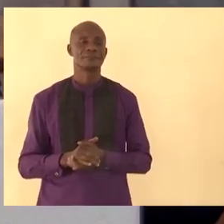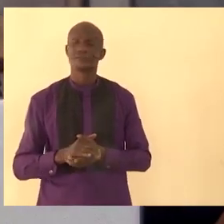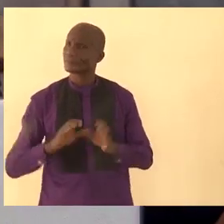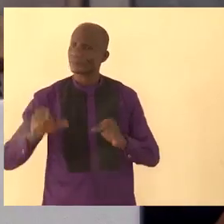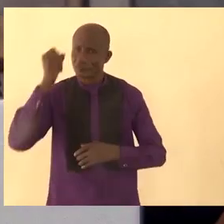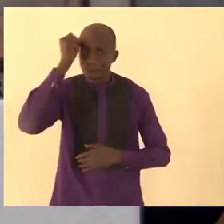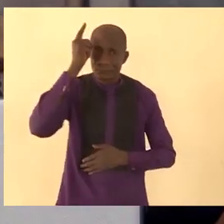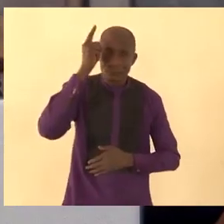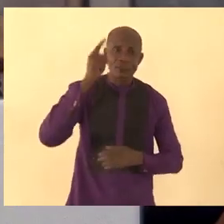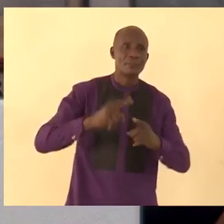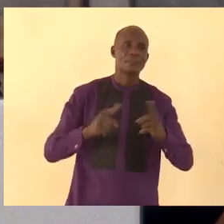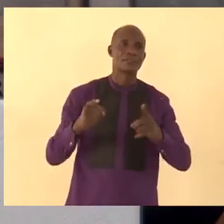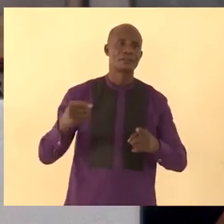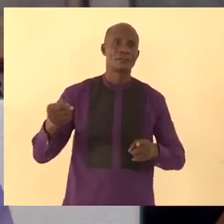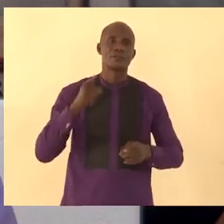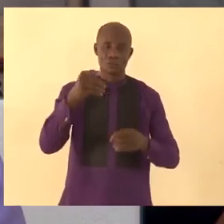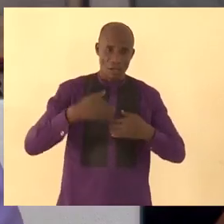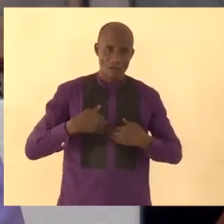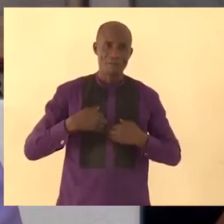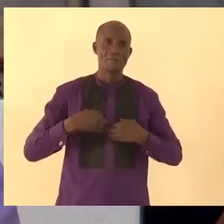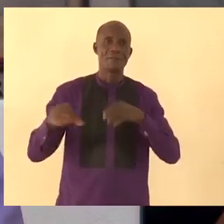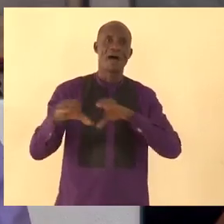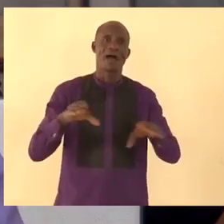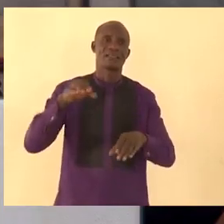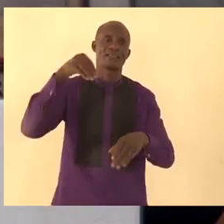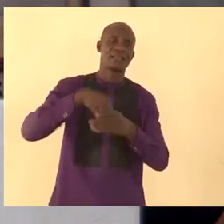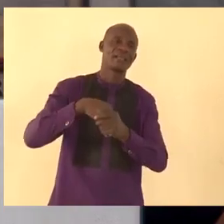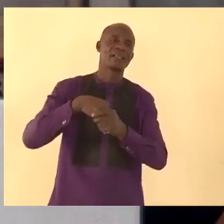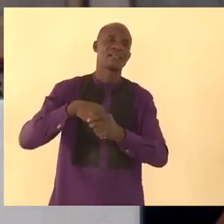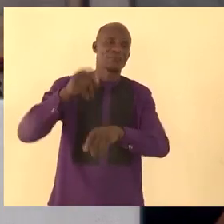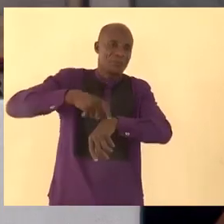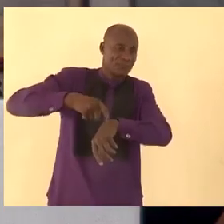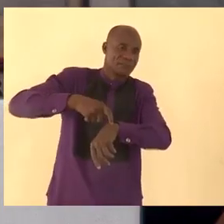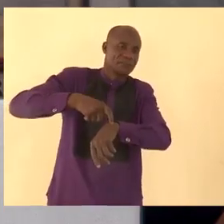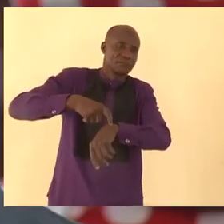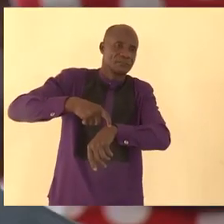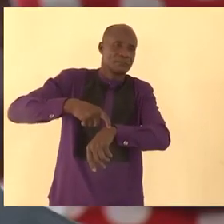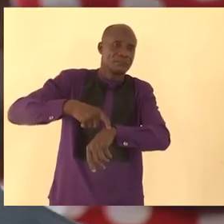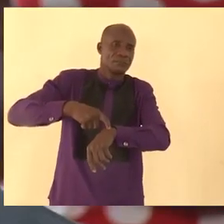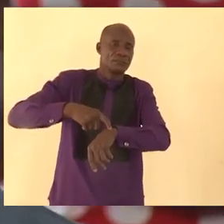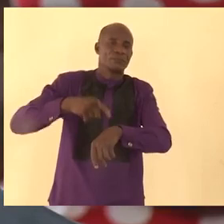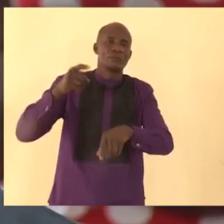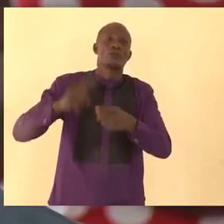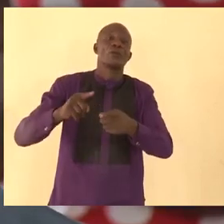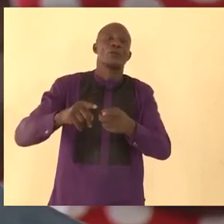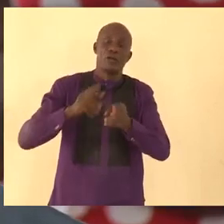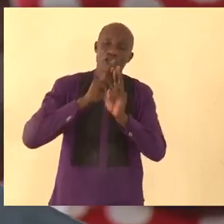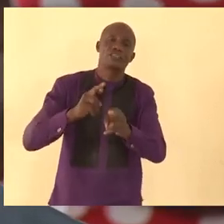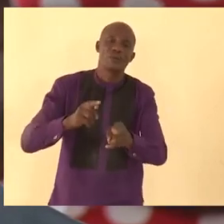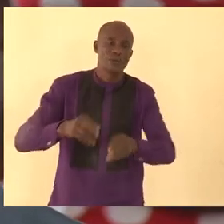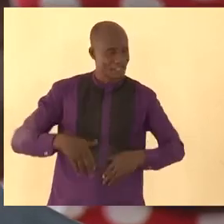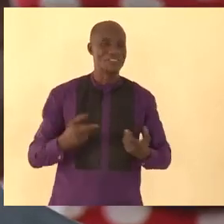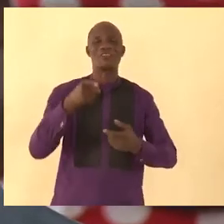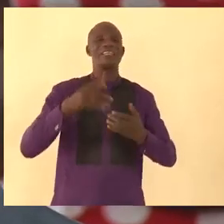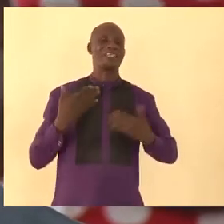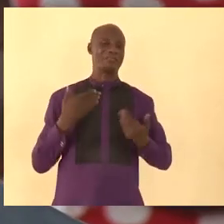Do you understand? But you have acted in the moment. You have used momentary anger to respond. You were happy that you were